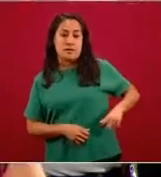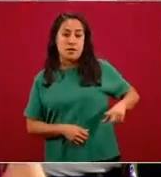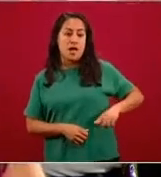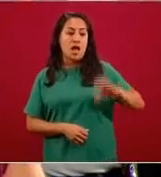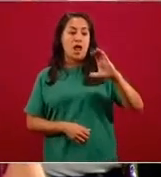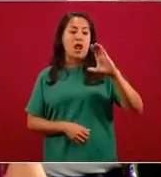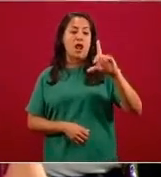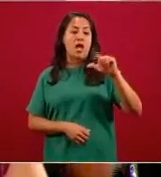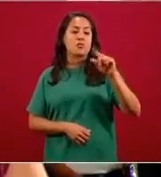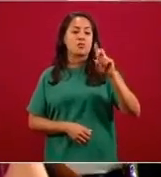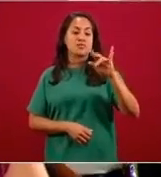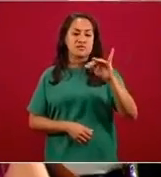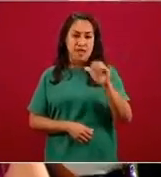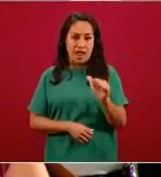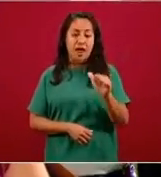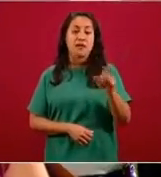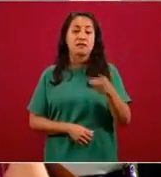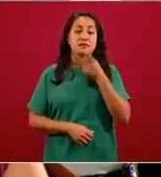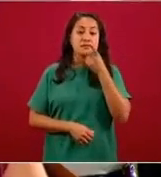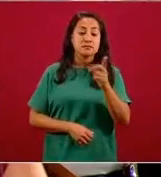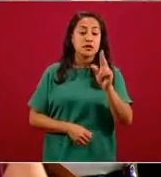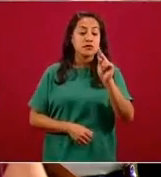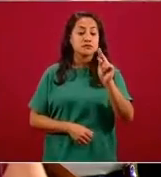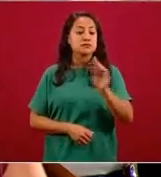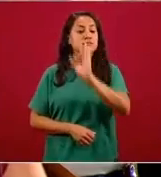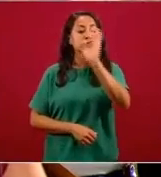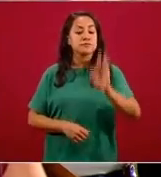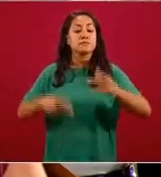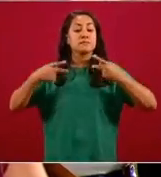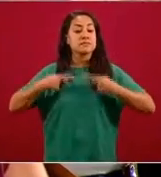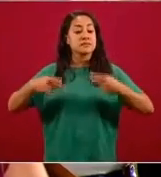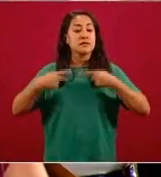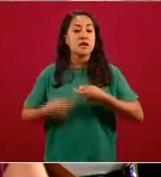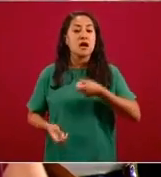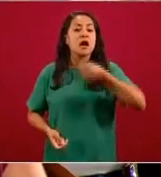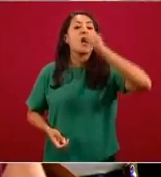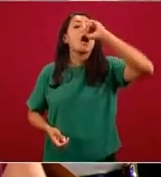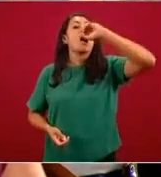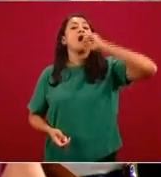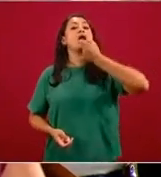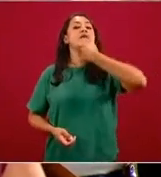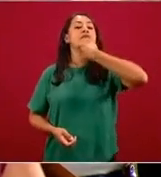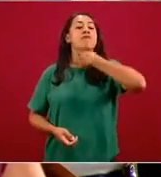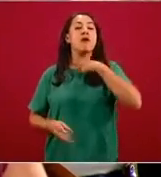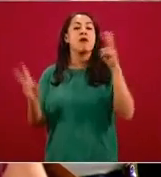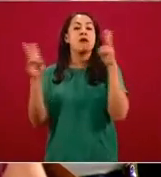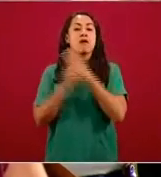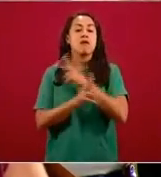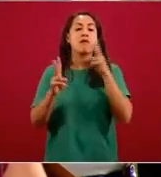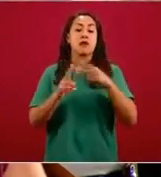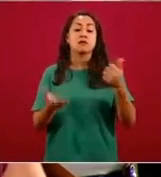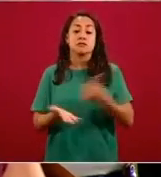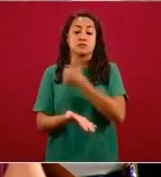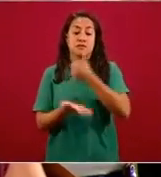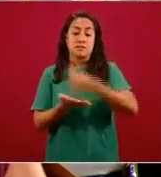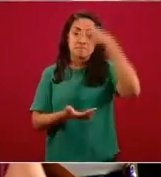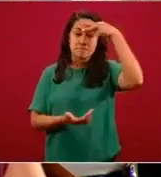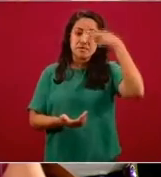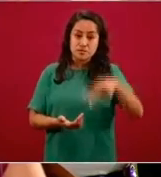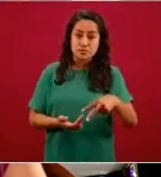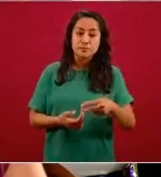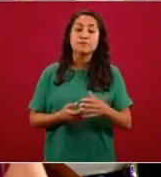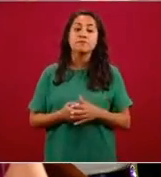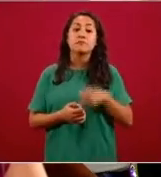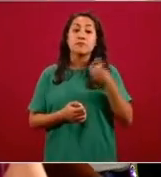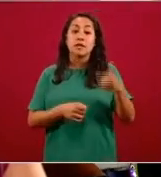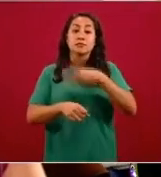intubadas son said that of ciudadanos the de la people who are capital, el resto son del intubated, Estado de México most y of otras them are from entidades. Mexico Si nos City, pudiera and then the decir rest are from por the qué